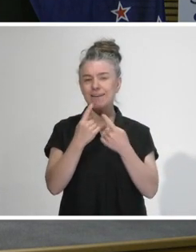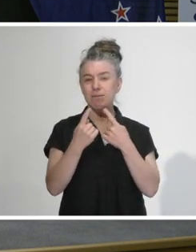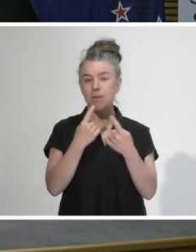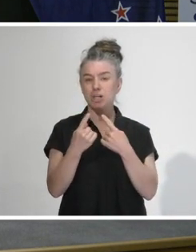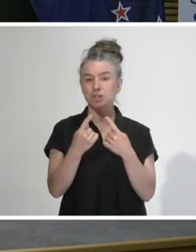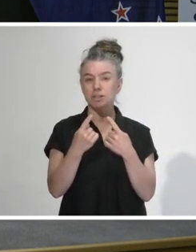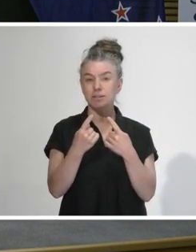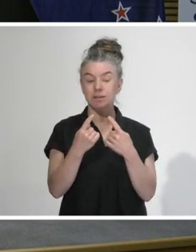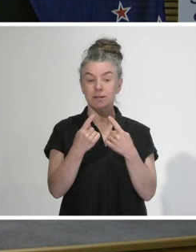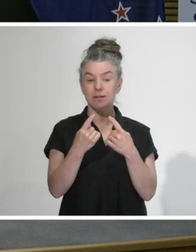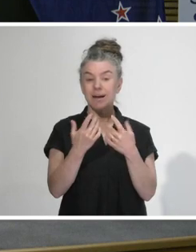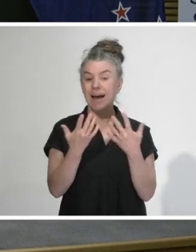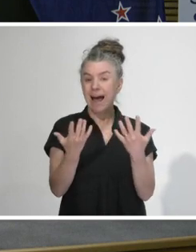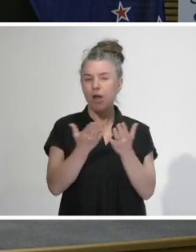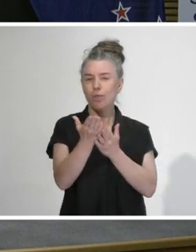using